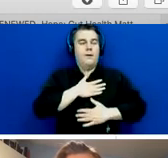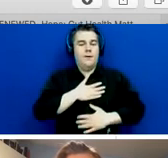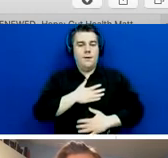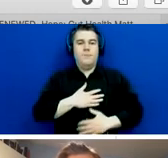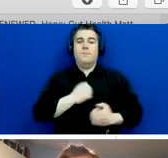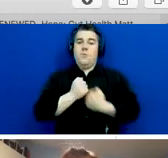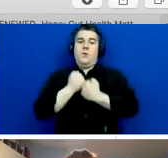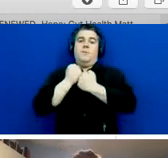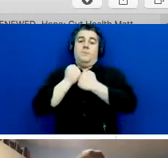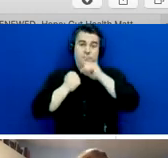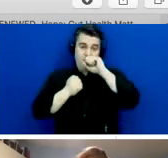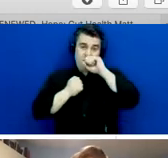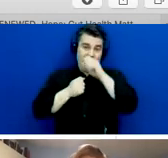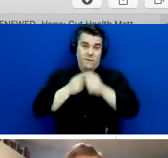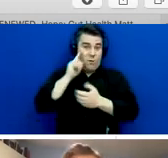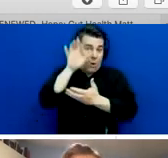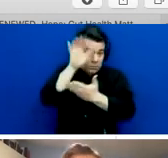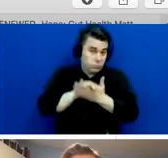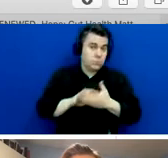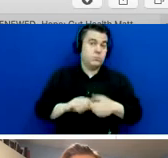uncertainty for your husband, for your